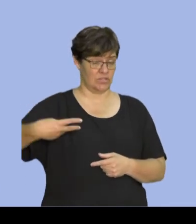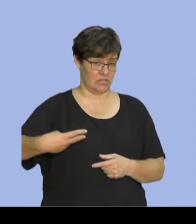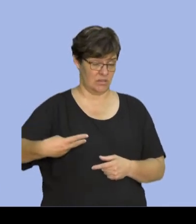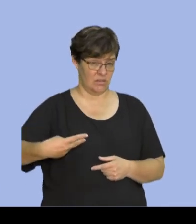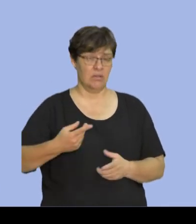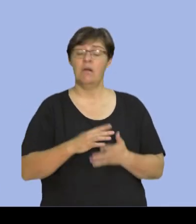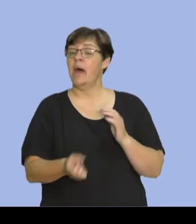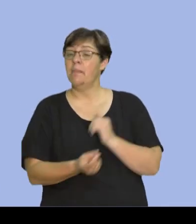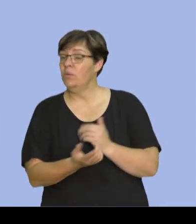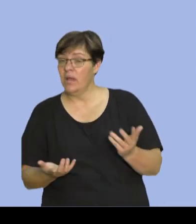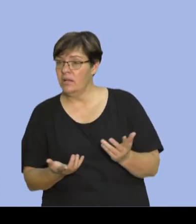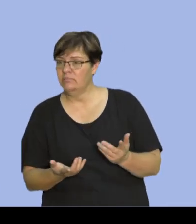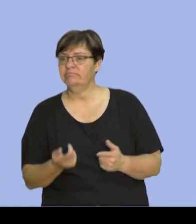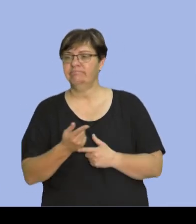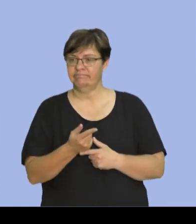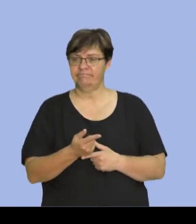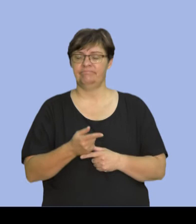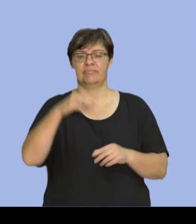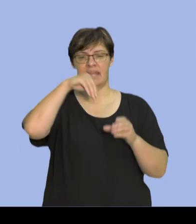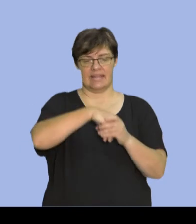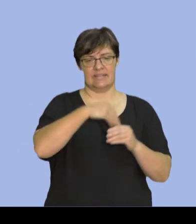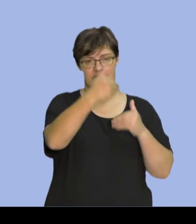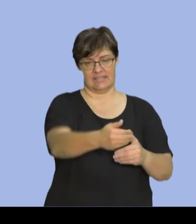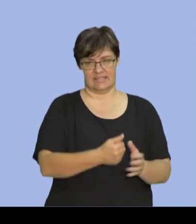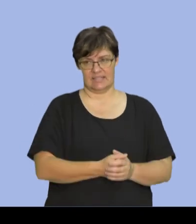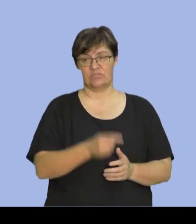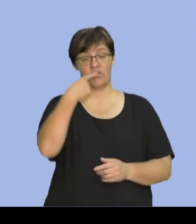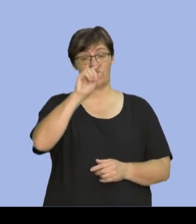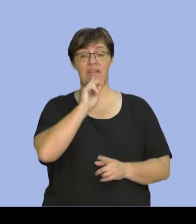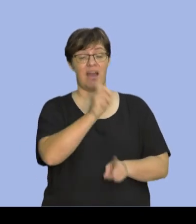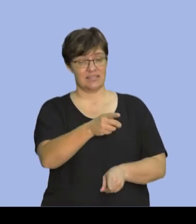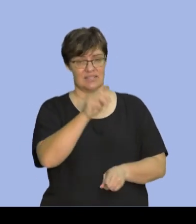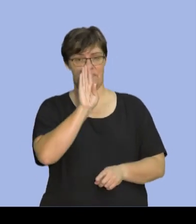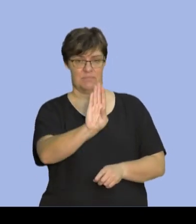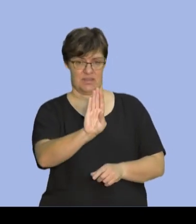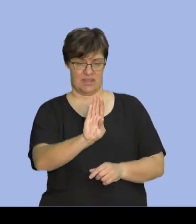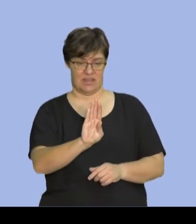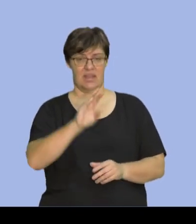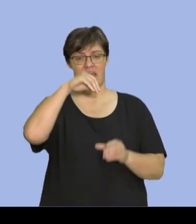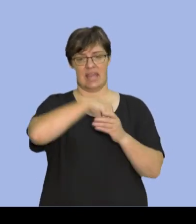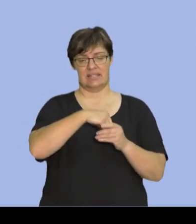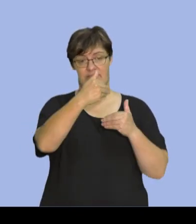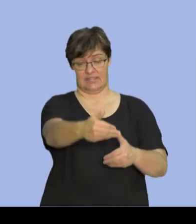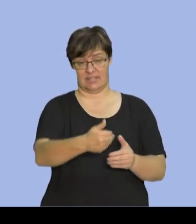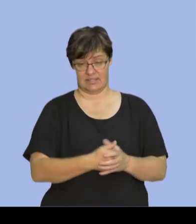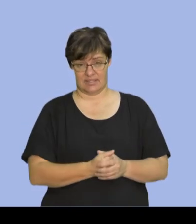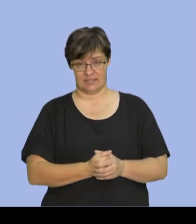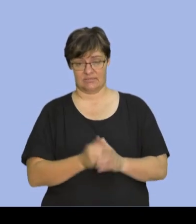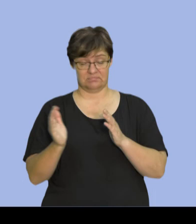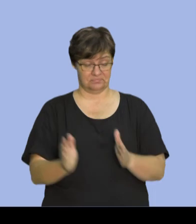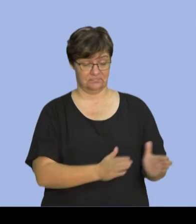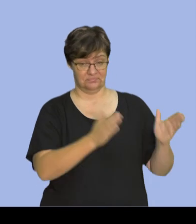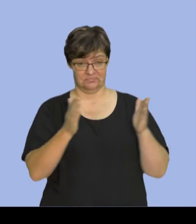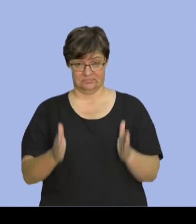remember, occurs in a phase called interphase. So the correct answer here is interphase. Let's move on